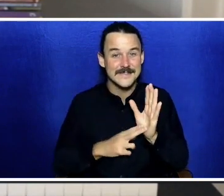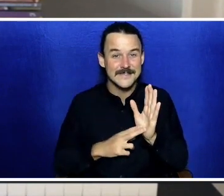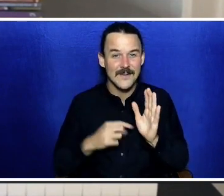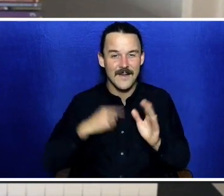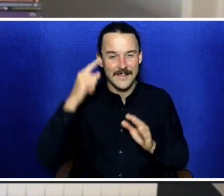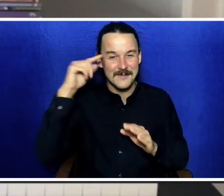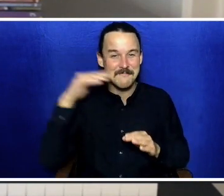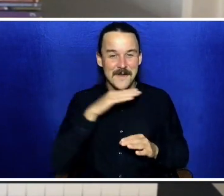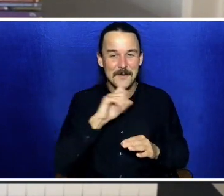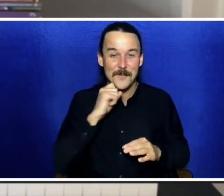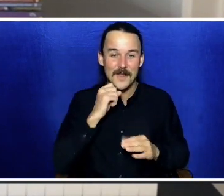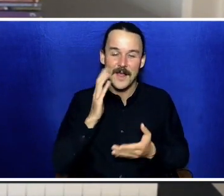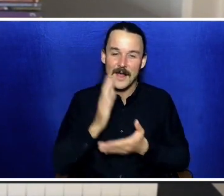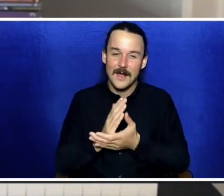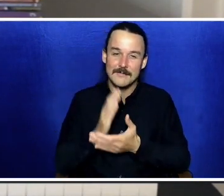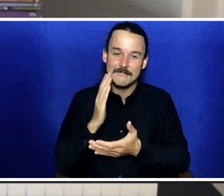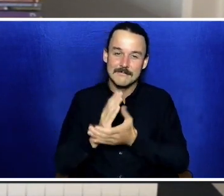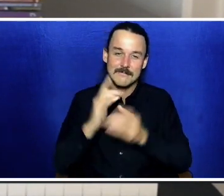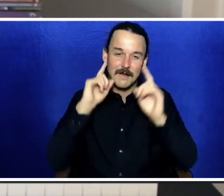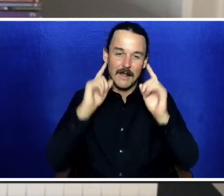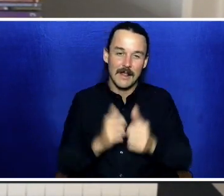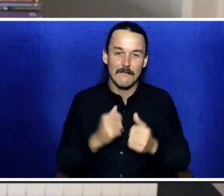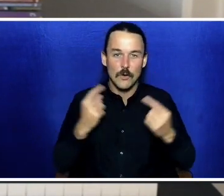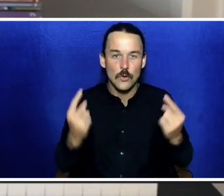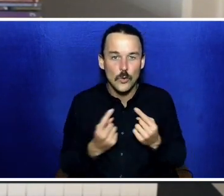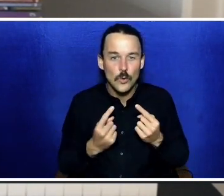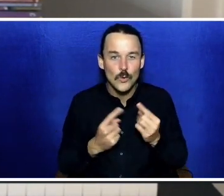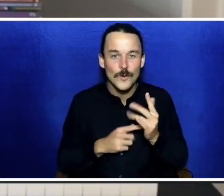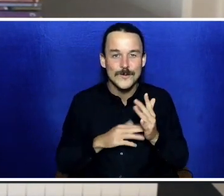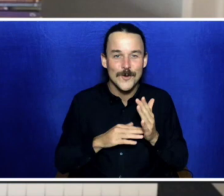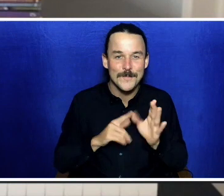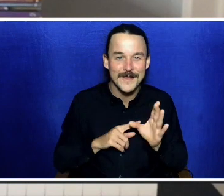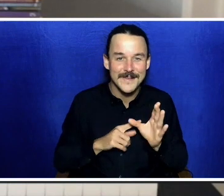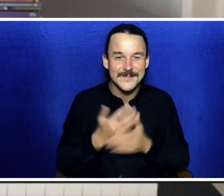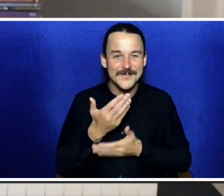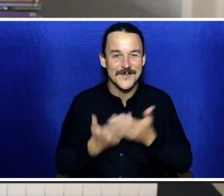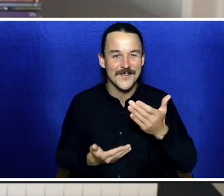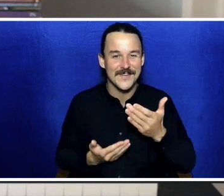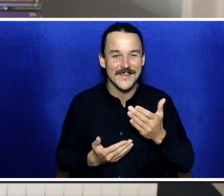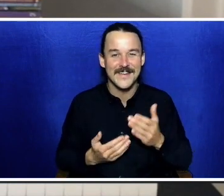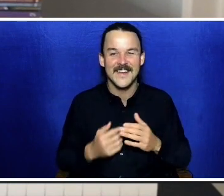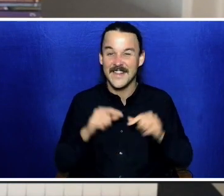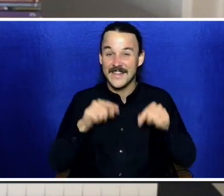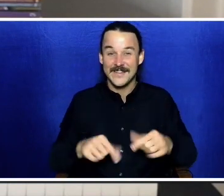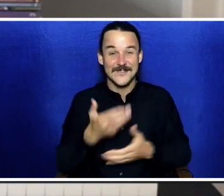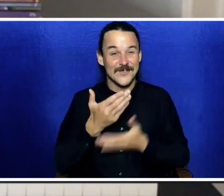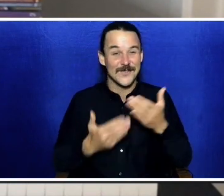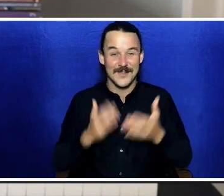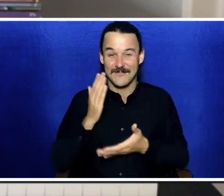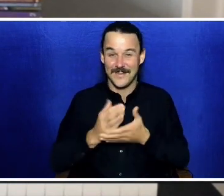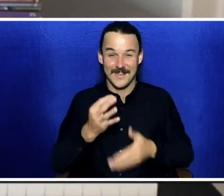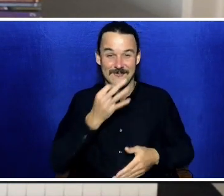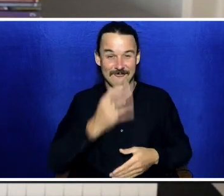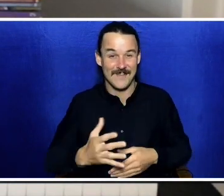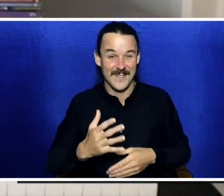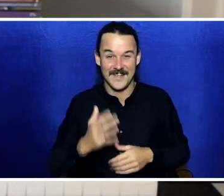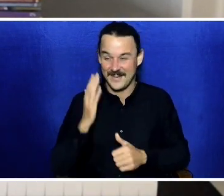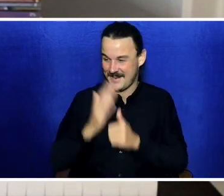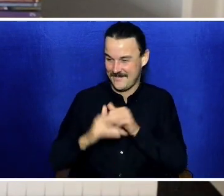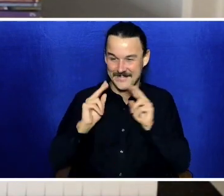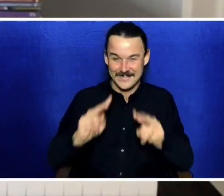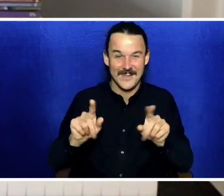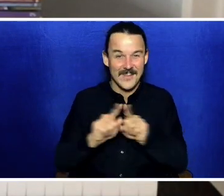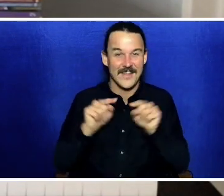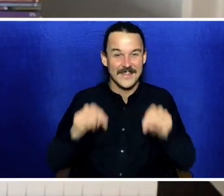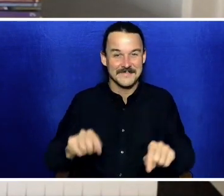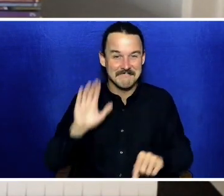to absolutely love The Who's Tommy. It's a story unlike anything that has come before and after it. And honestly, I'm